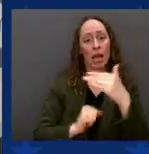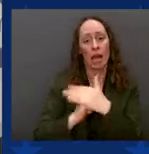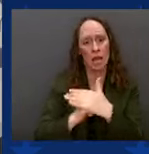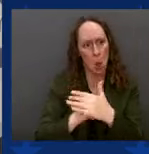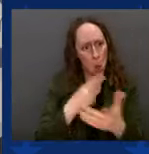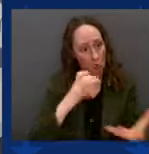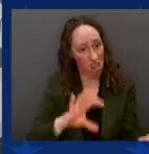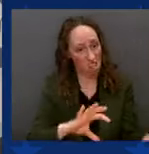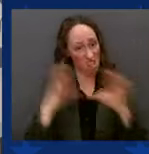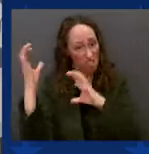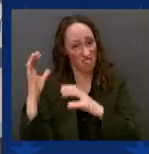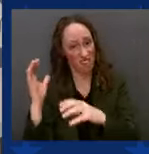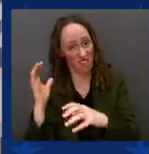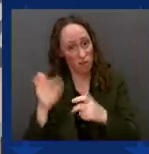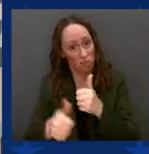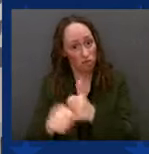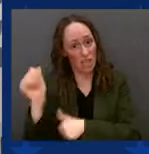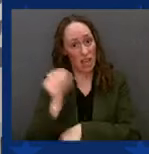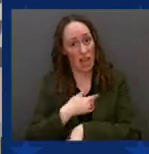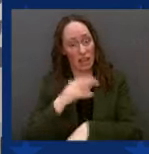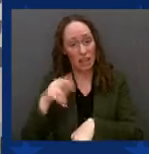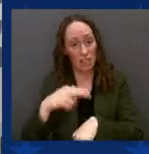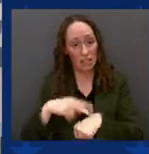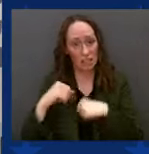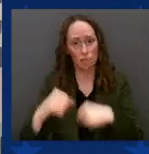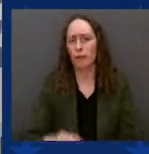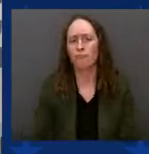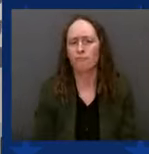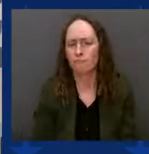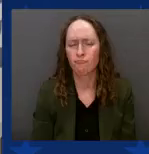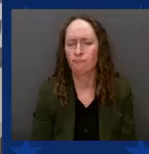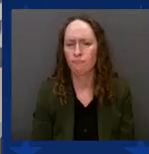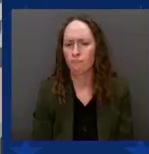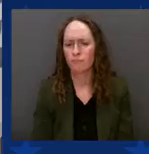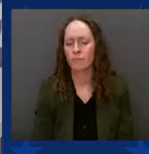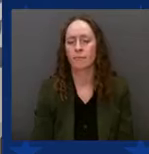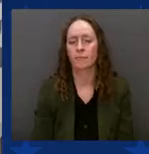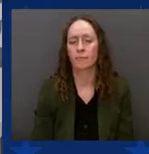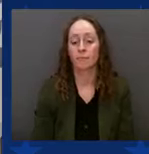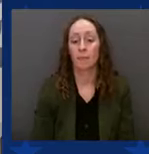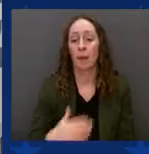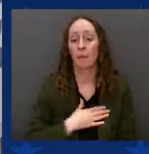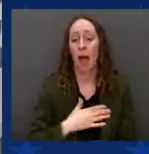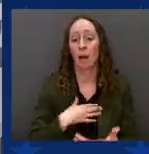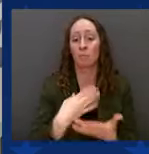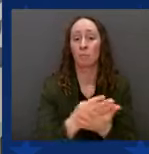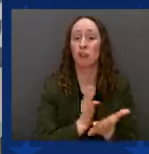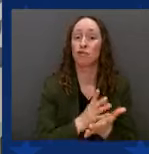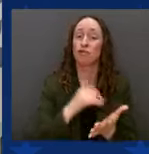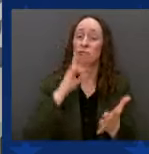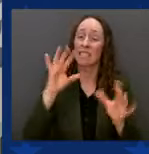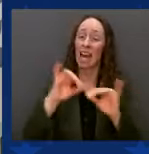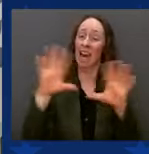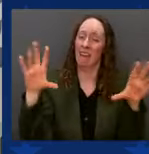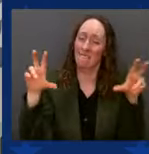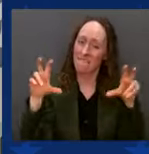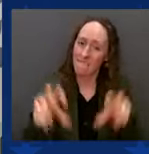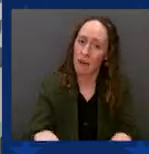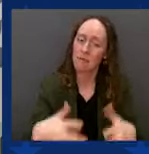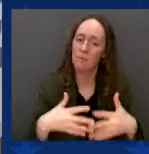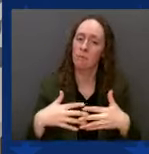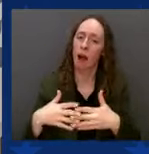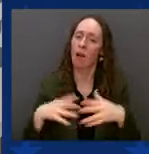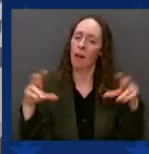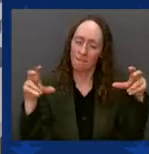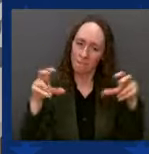My budget is about investing in America and all of America, including places and people and folks who've been forgotten.